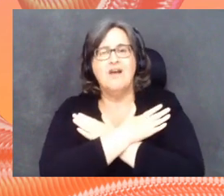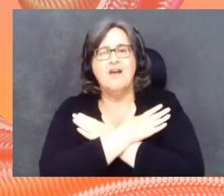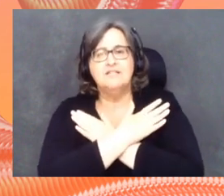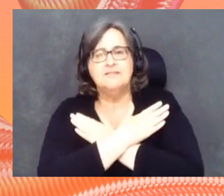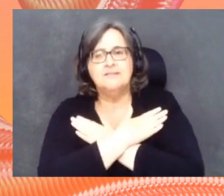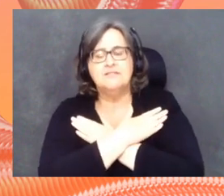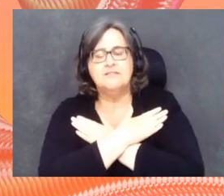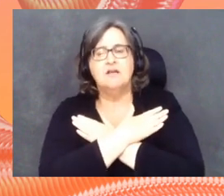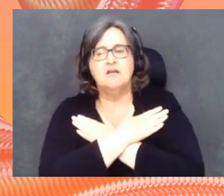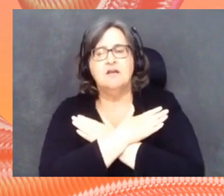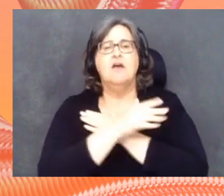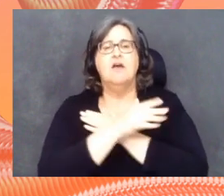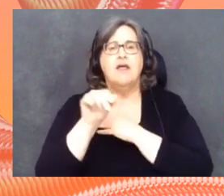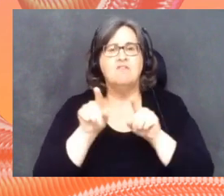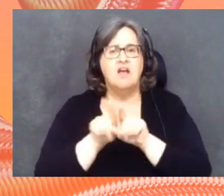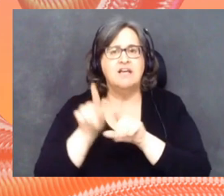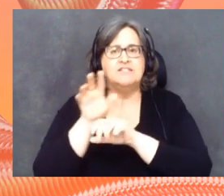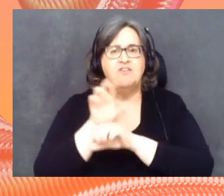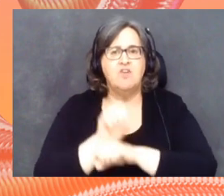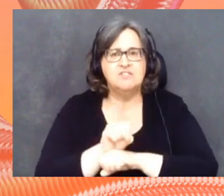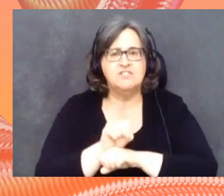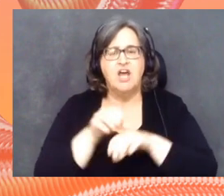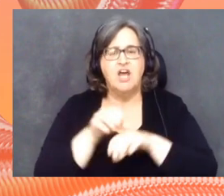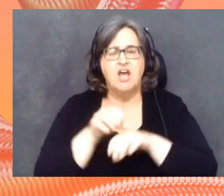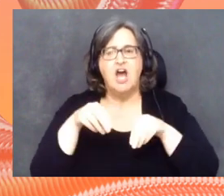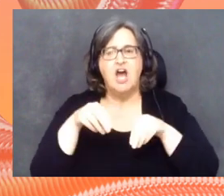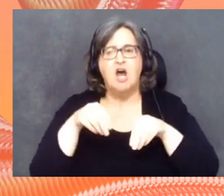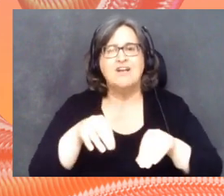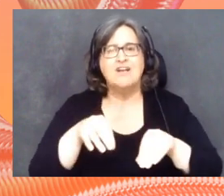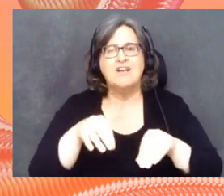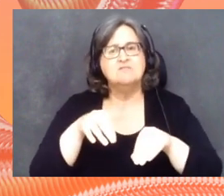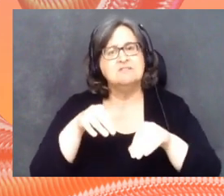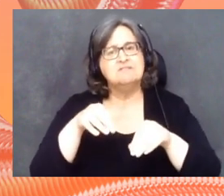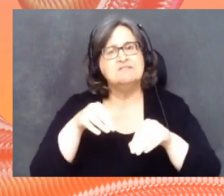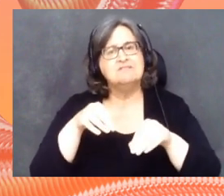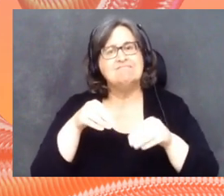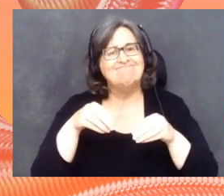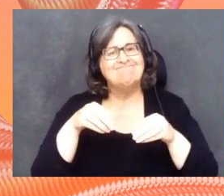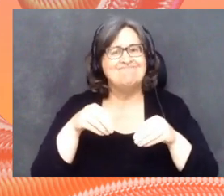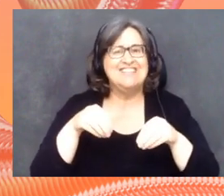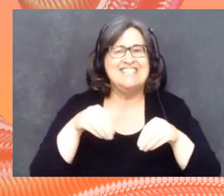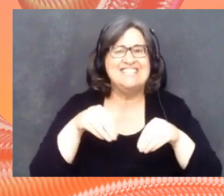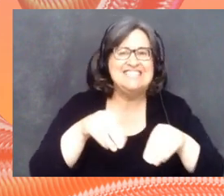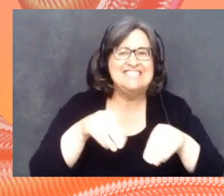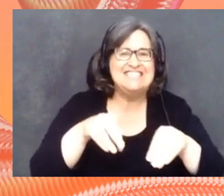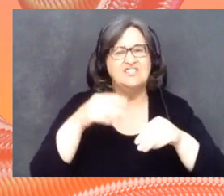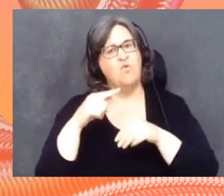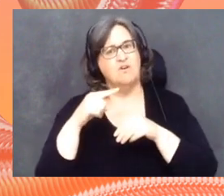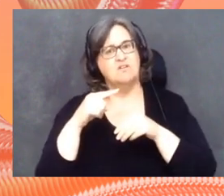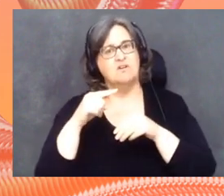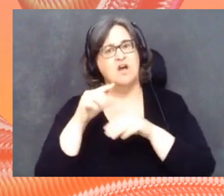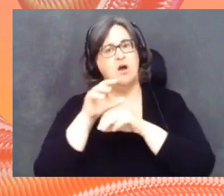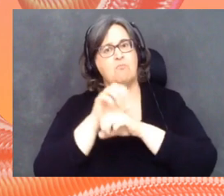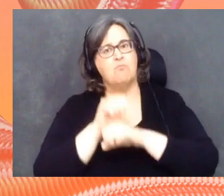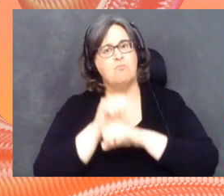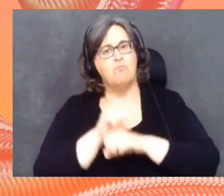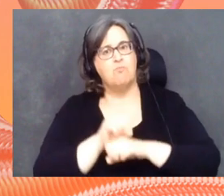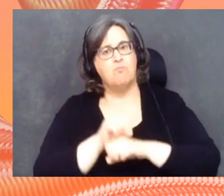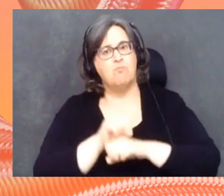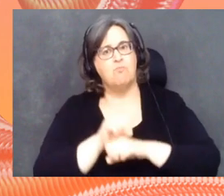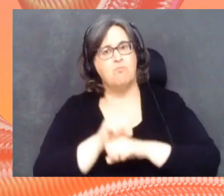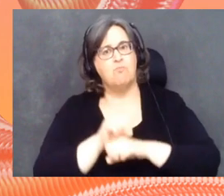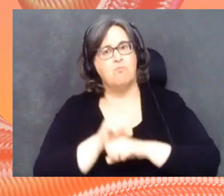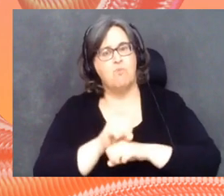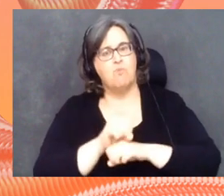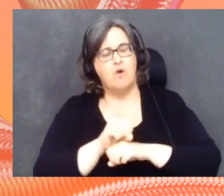So I'm planting the seeds of practice in my own life. Yeah. And And then from a more